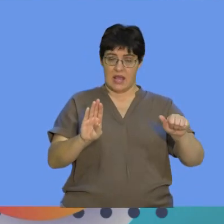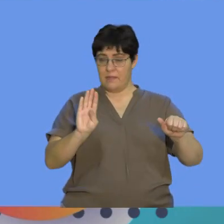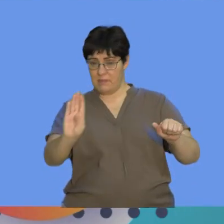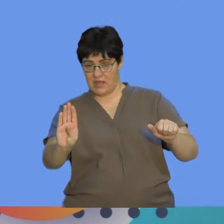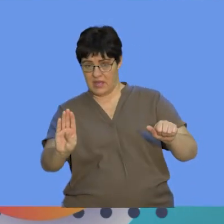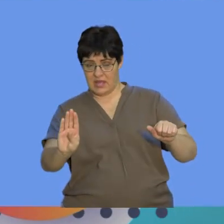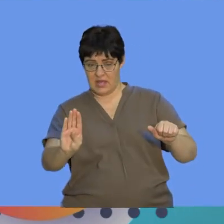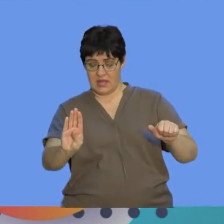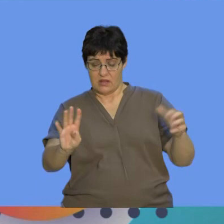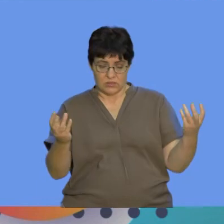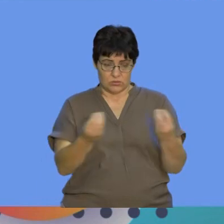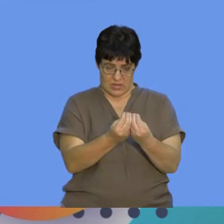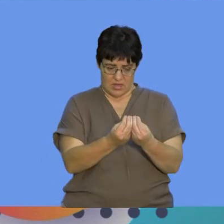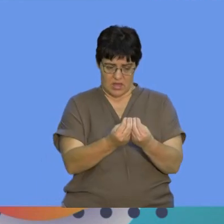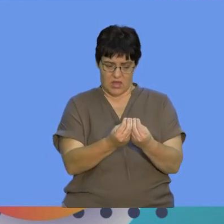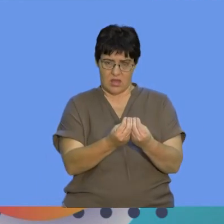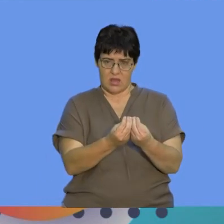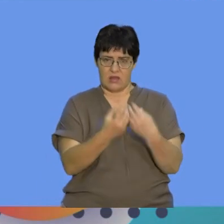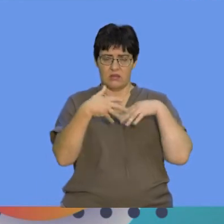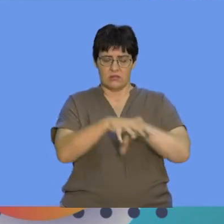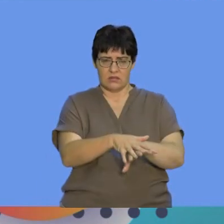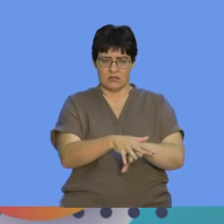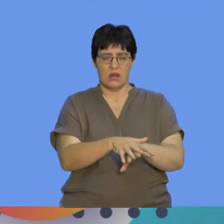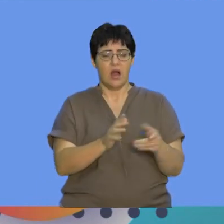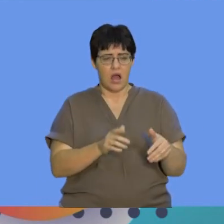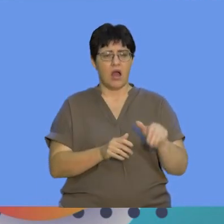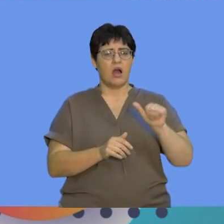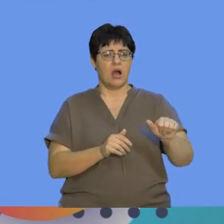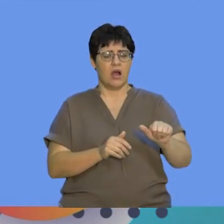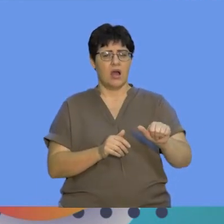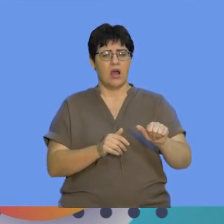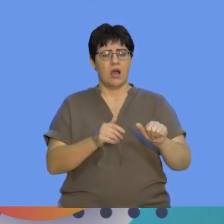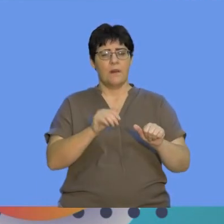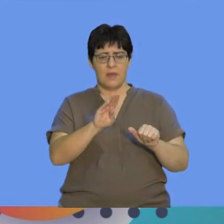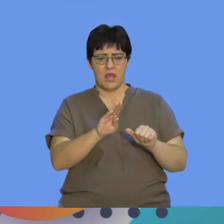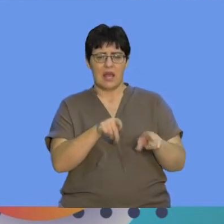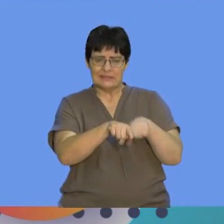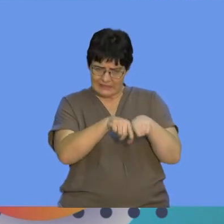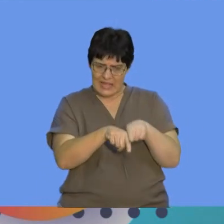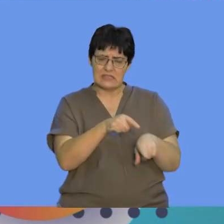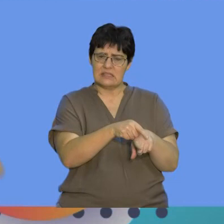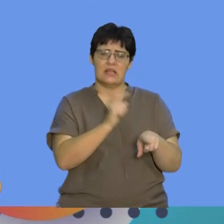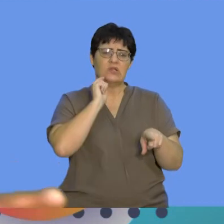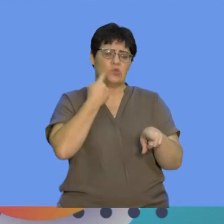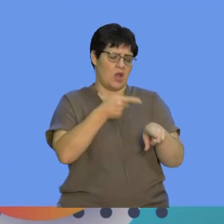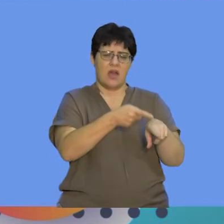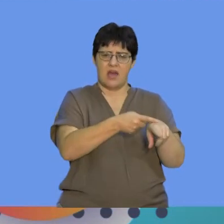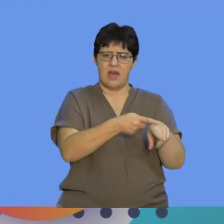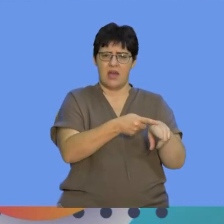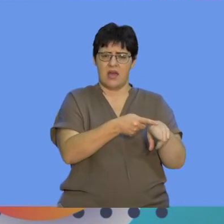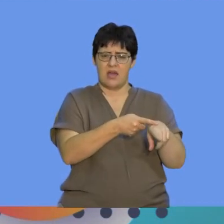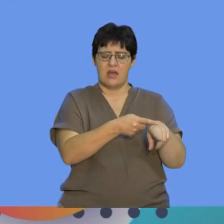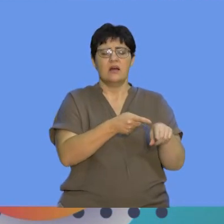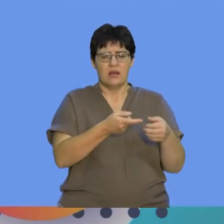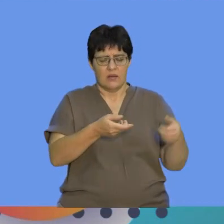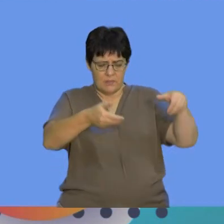still substance A. If it was sugar, it will still taste sweet. If it was, something that is sour, it will taste sour,